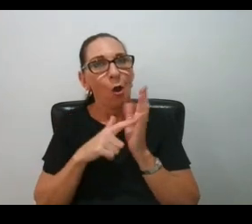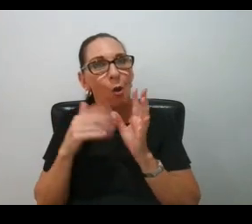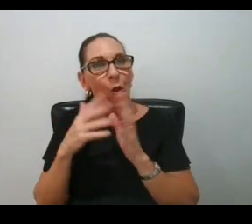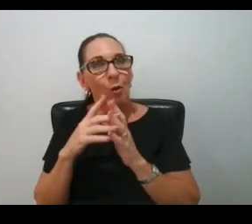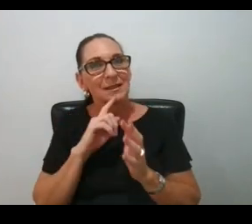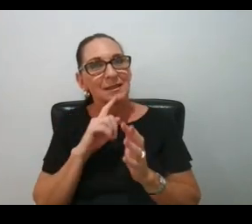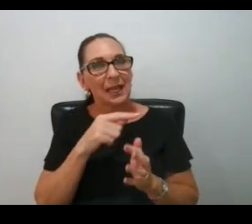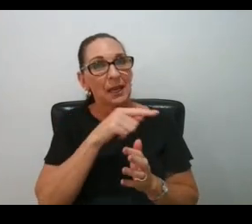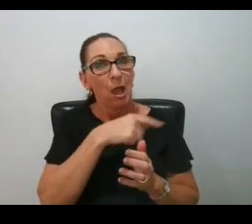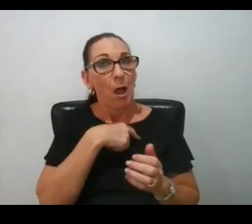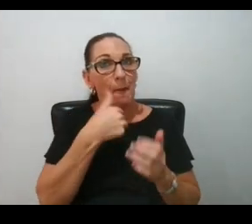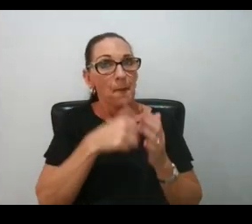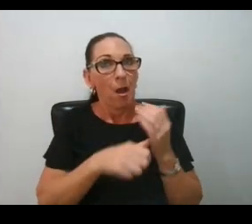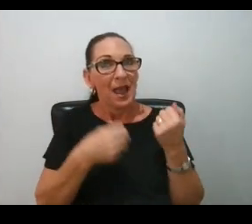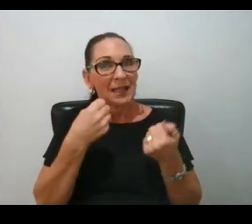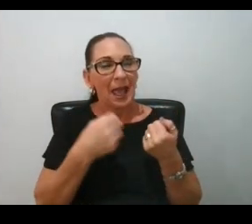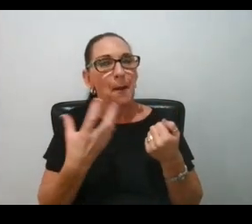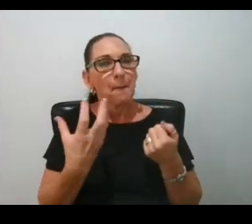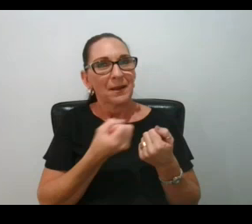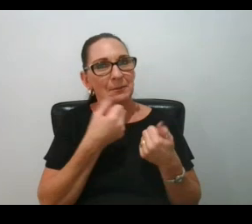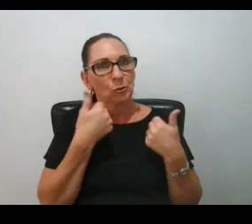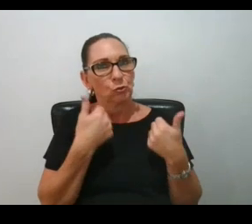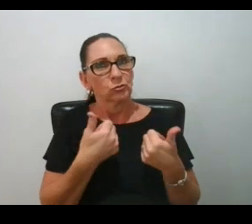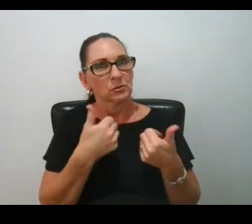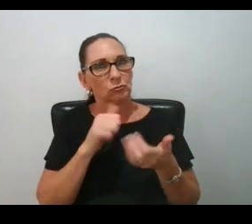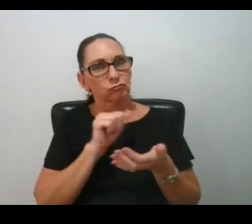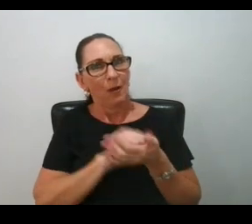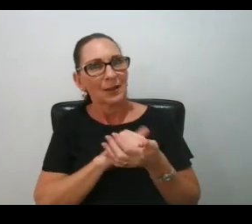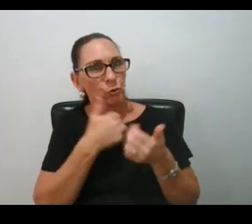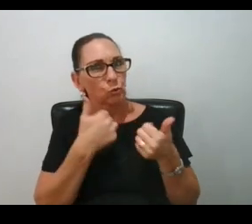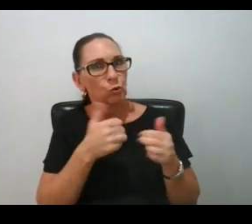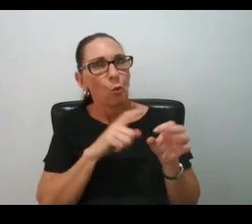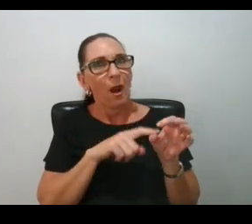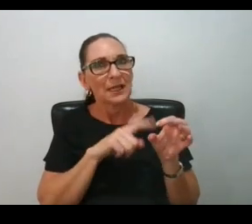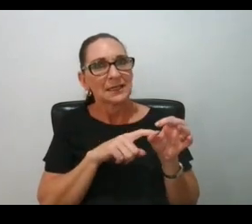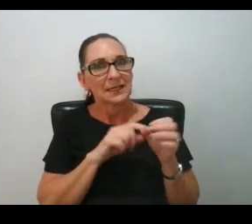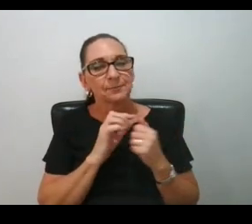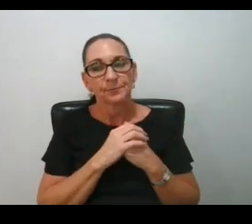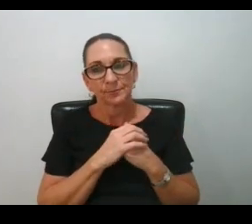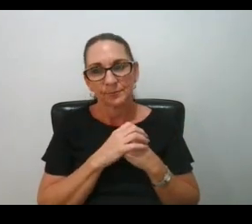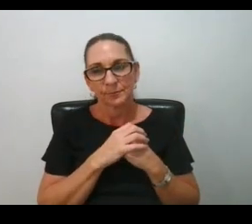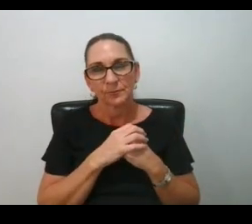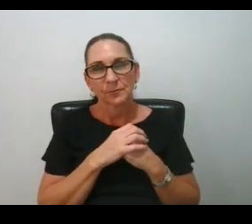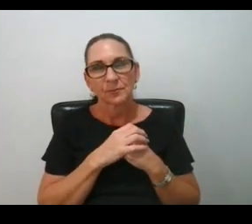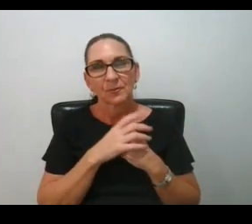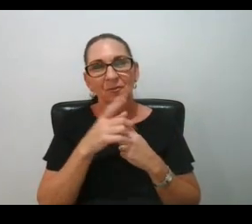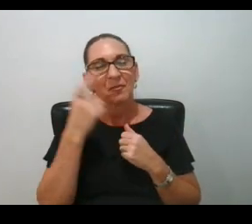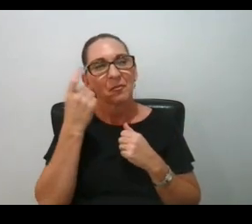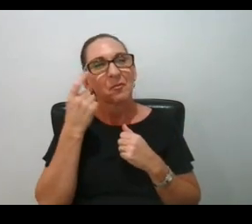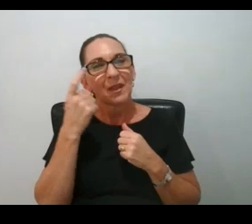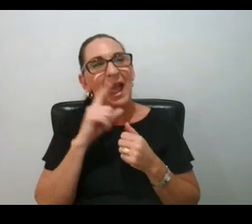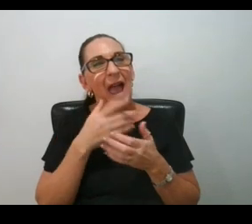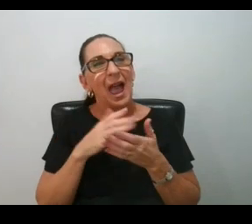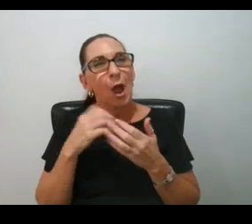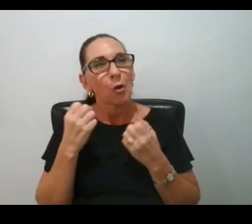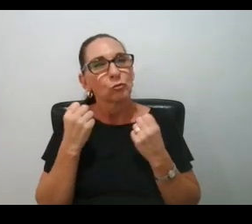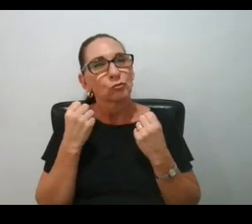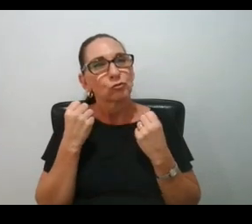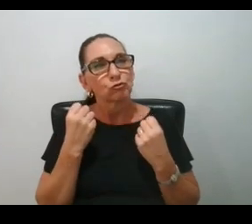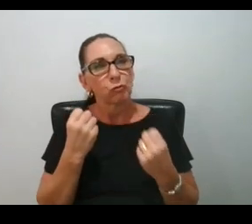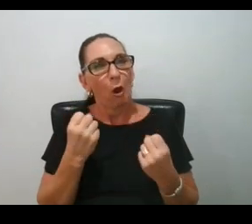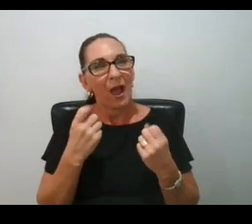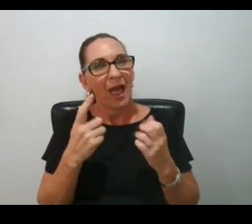acceptable quality and fits for its purpose. So that kind of fits in, someone's just asked, how strong are the laws around motor vehicle warranties?